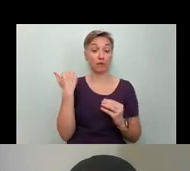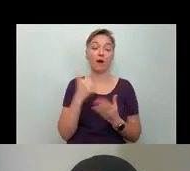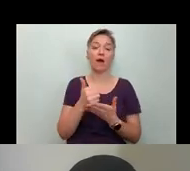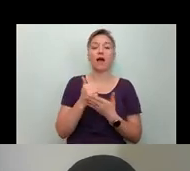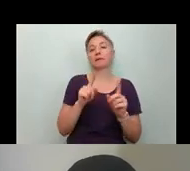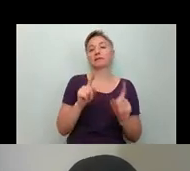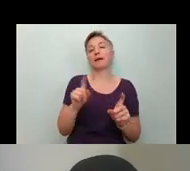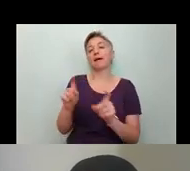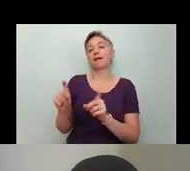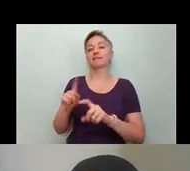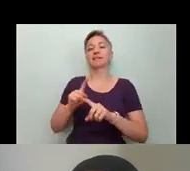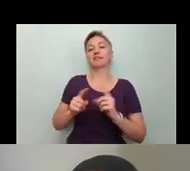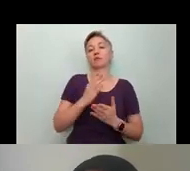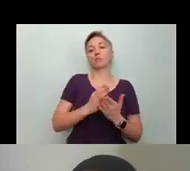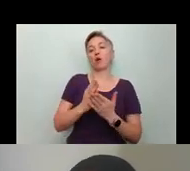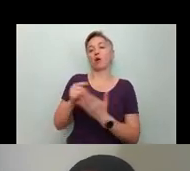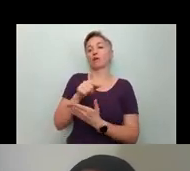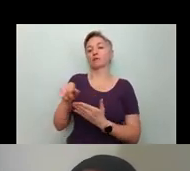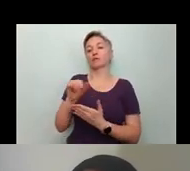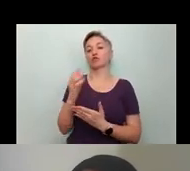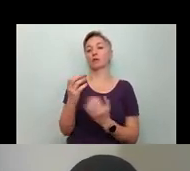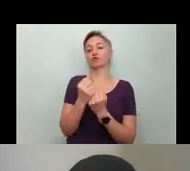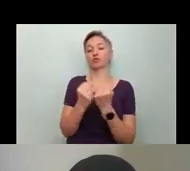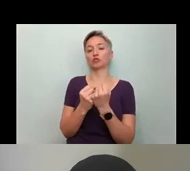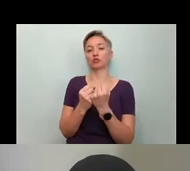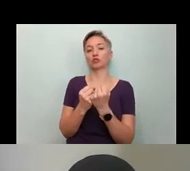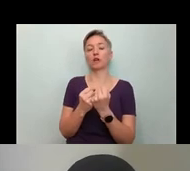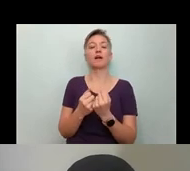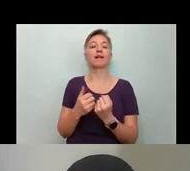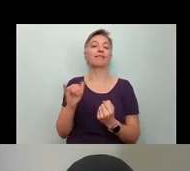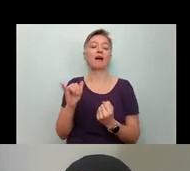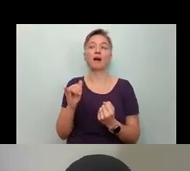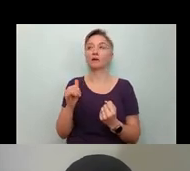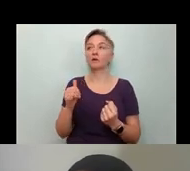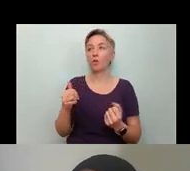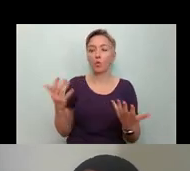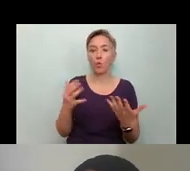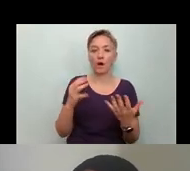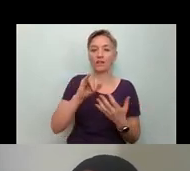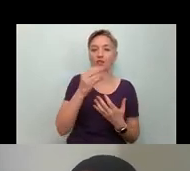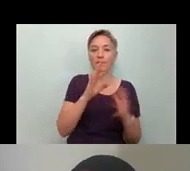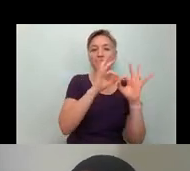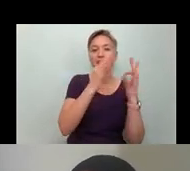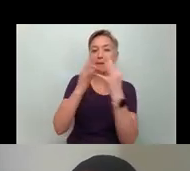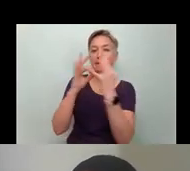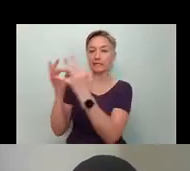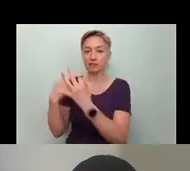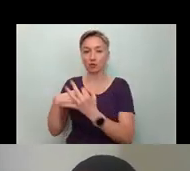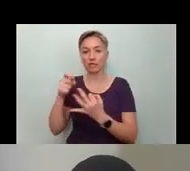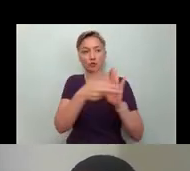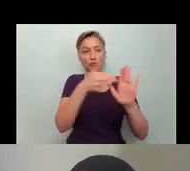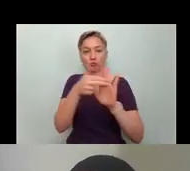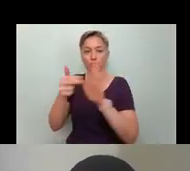elements of the job structure, such as what are the actual job families that we need here at the institution, and how do we objectively and